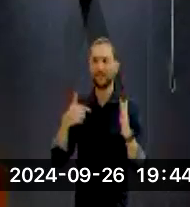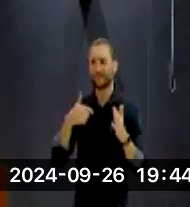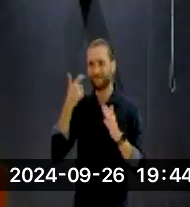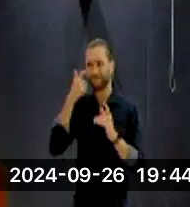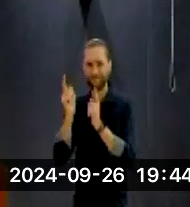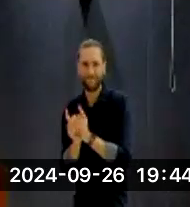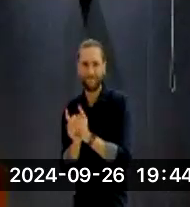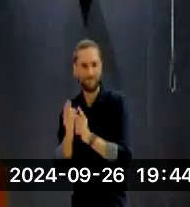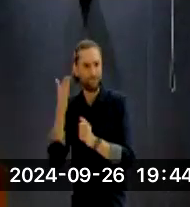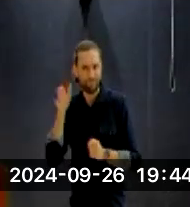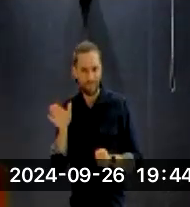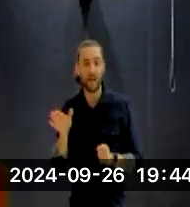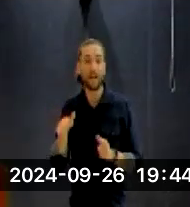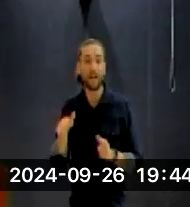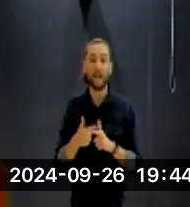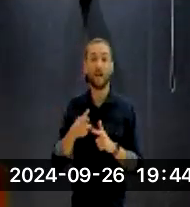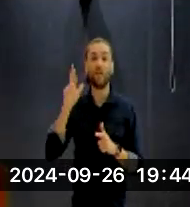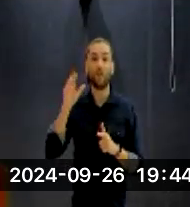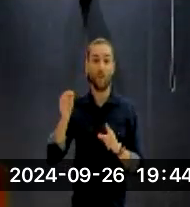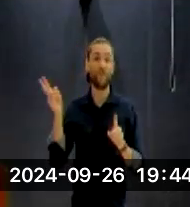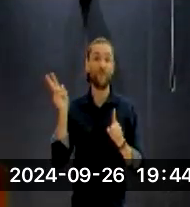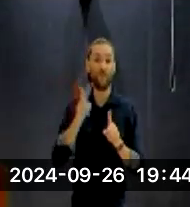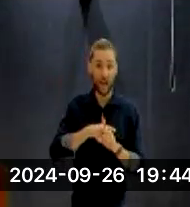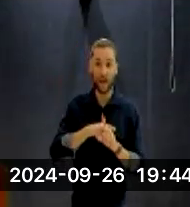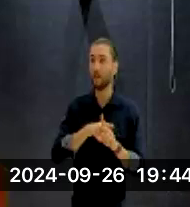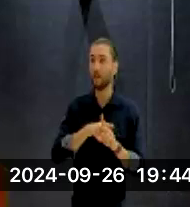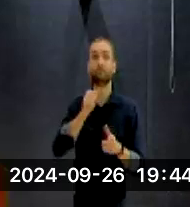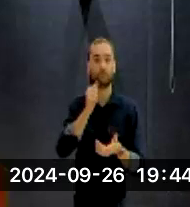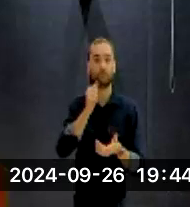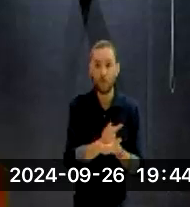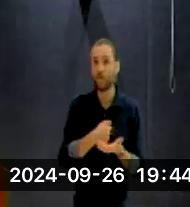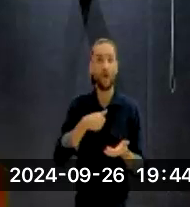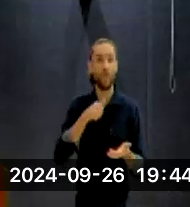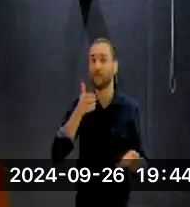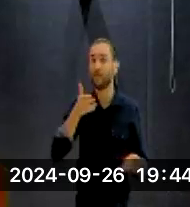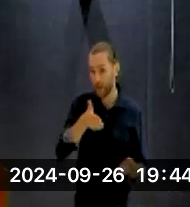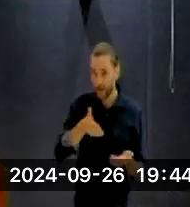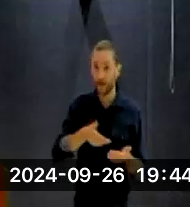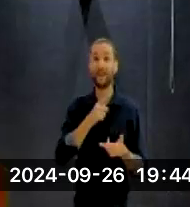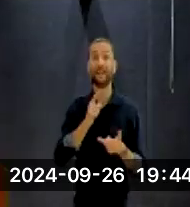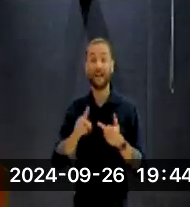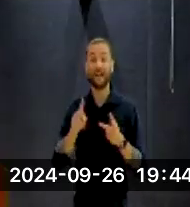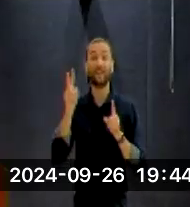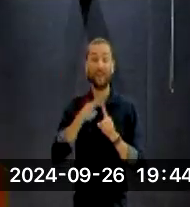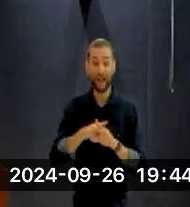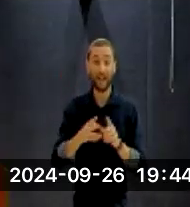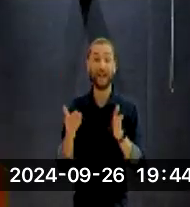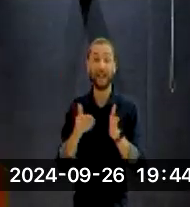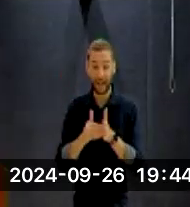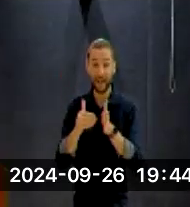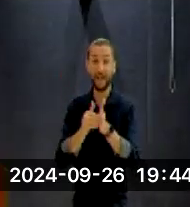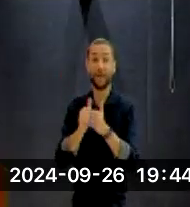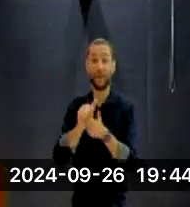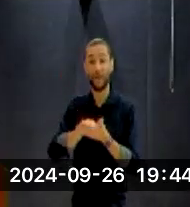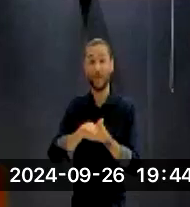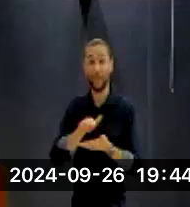And then he filed that one, and that was granted. I wasn't there. And then he filed another one for the school. He signed them all